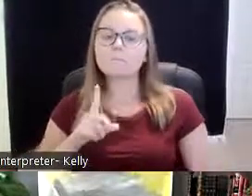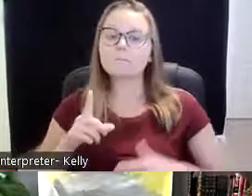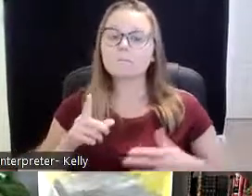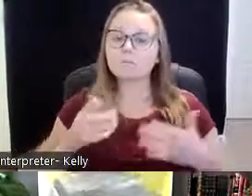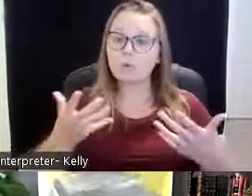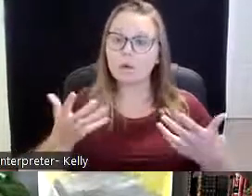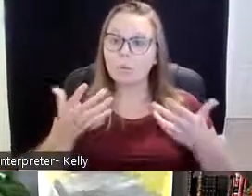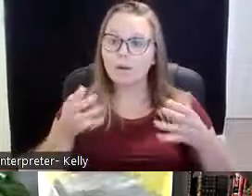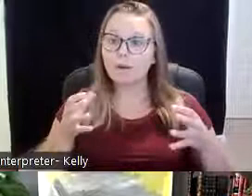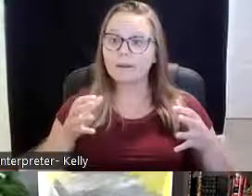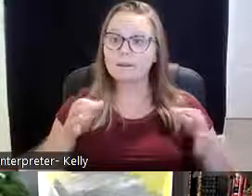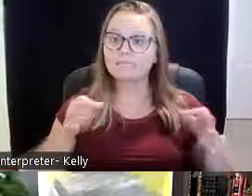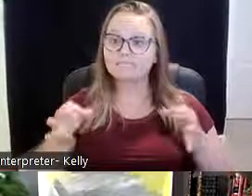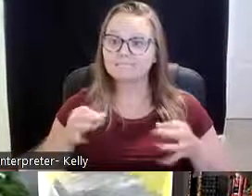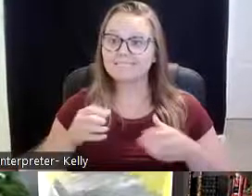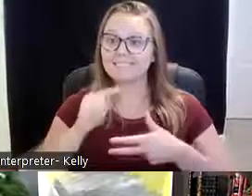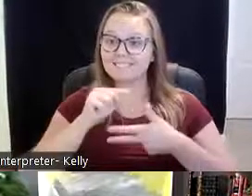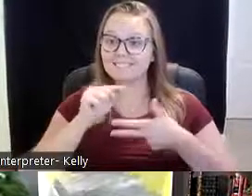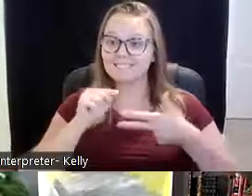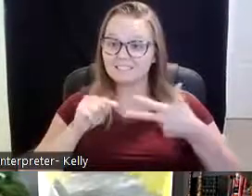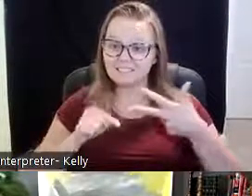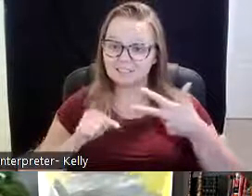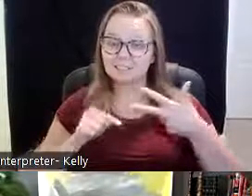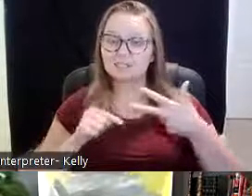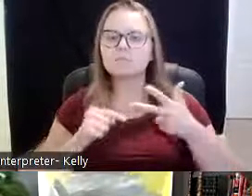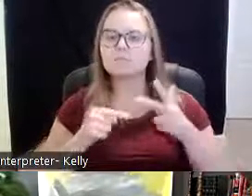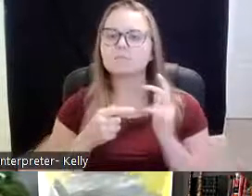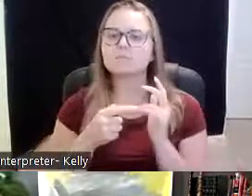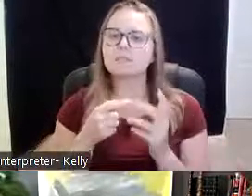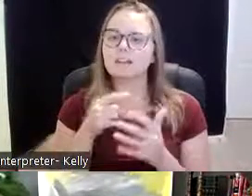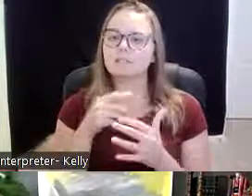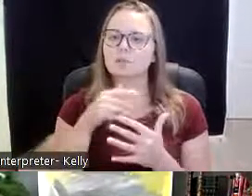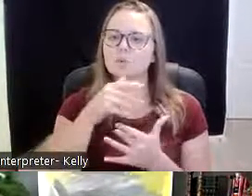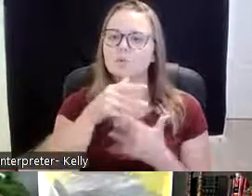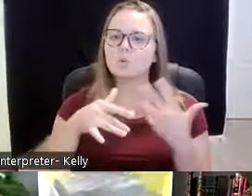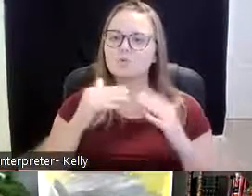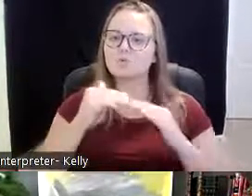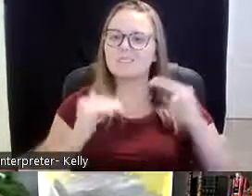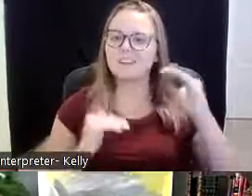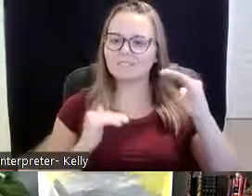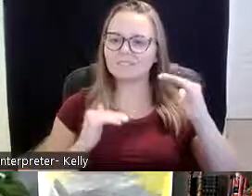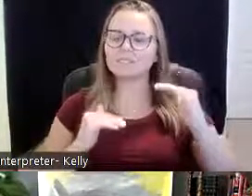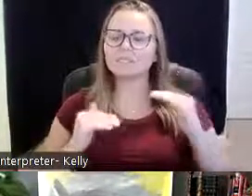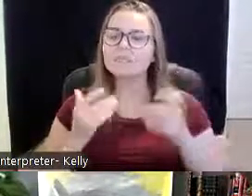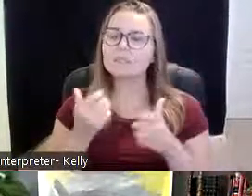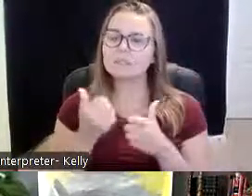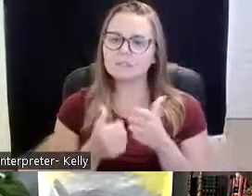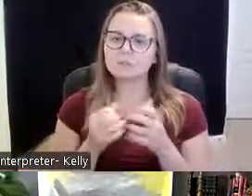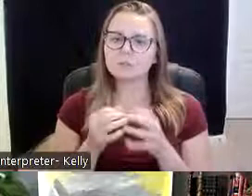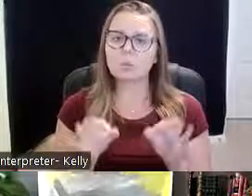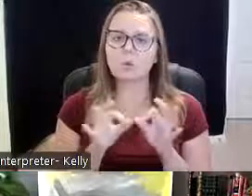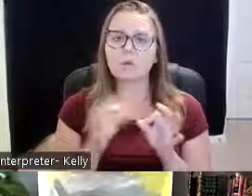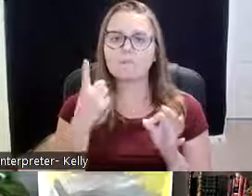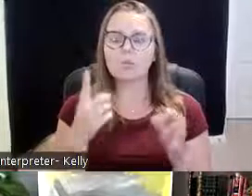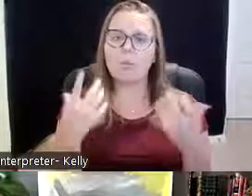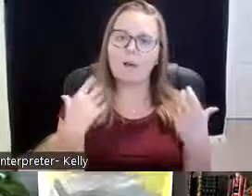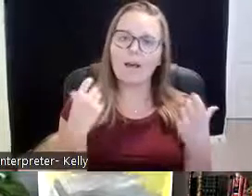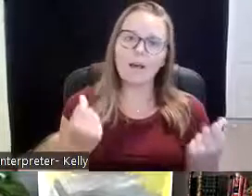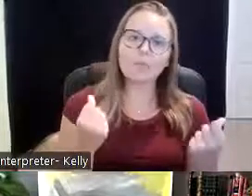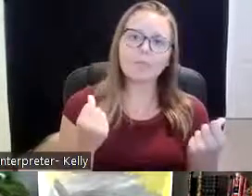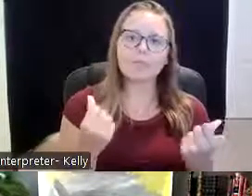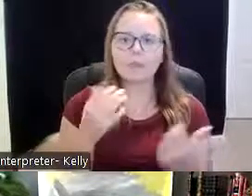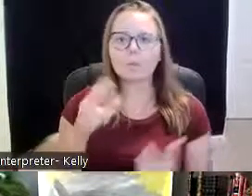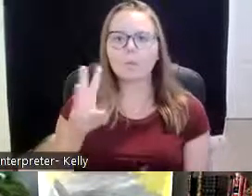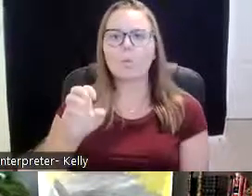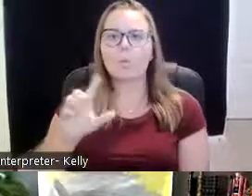of these represent a form of social deficits, and each may be important for health and well-being, but the way